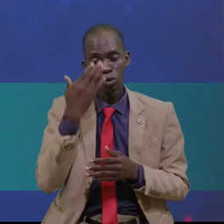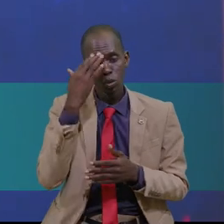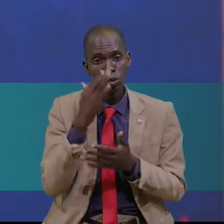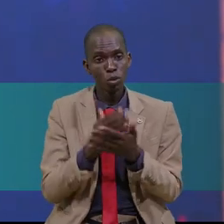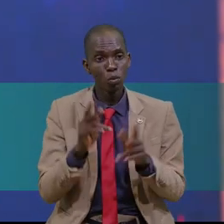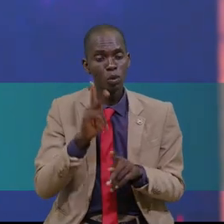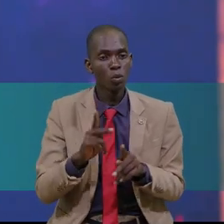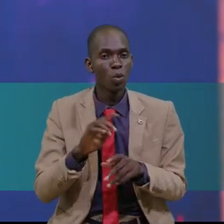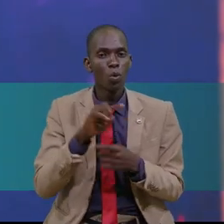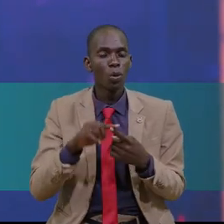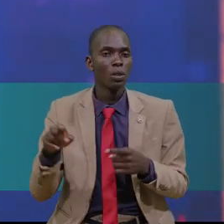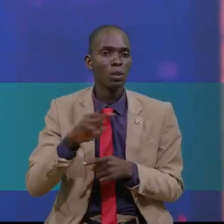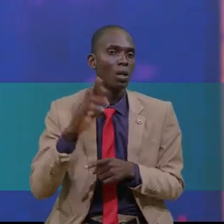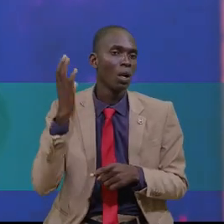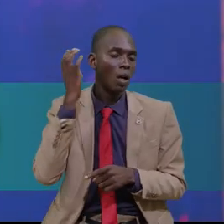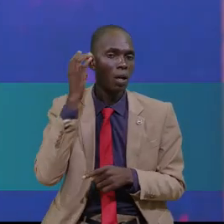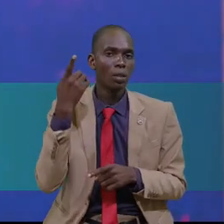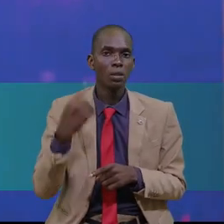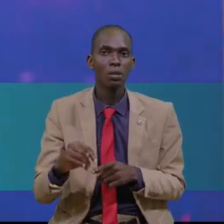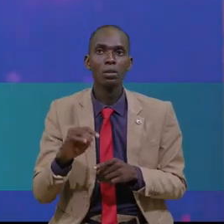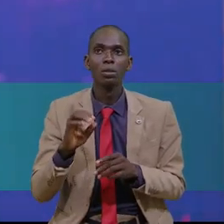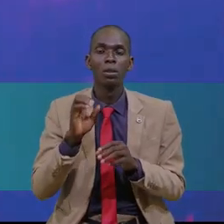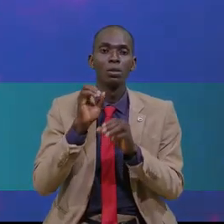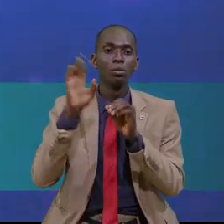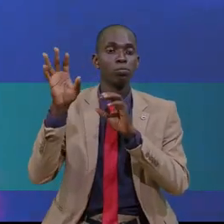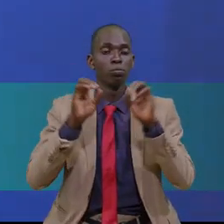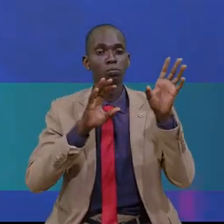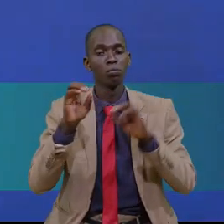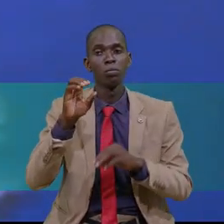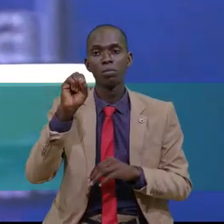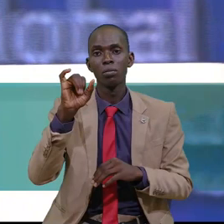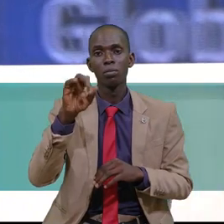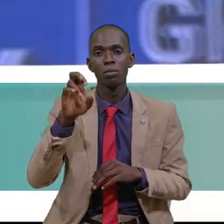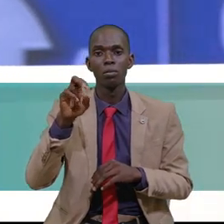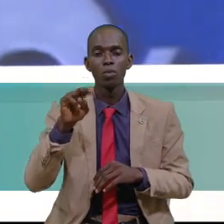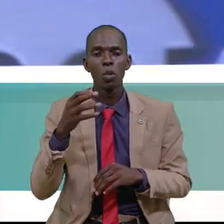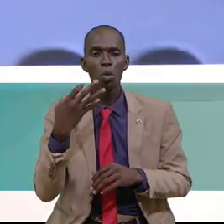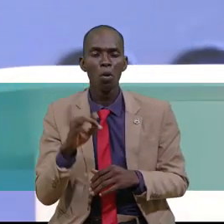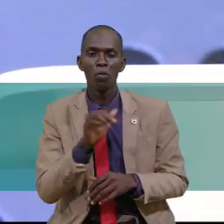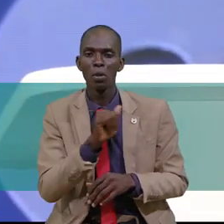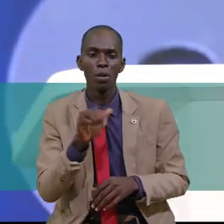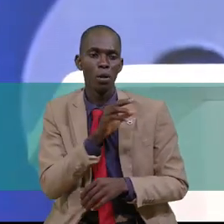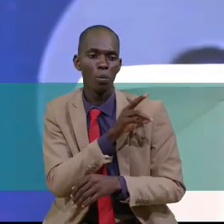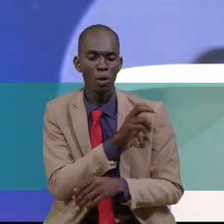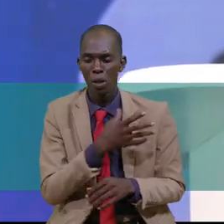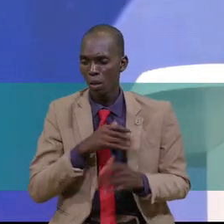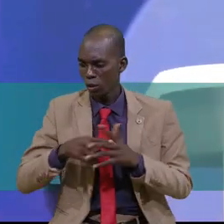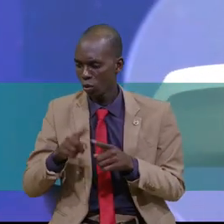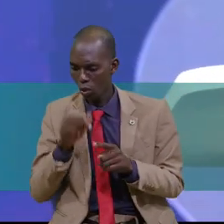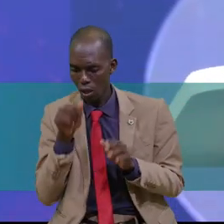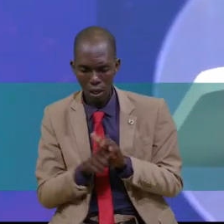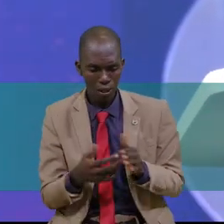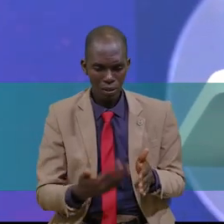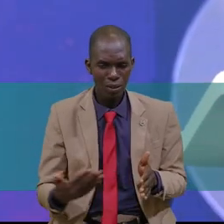know, the bus or the vehicle of a policeman, and they're hiding somewhere, they're putting this, they're putting this there.